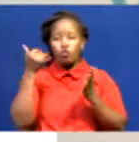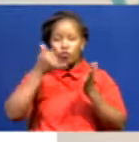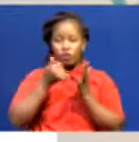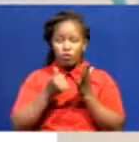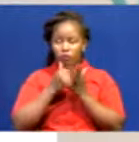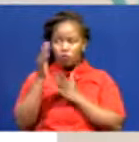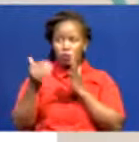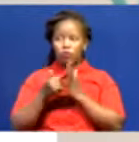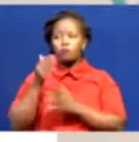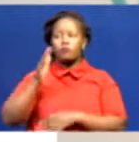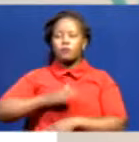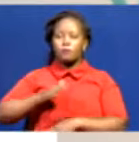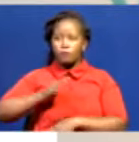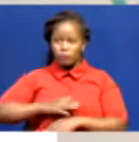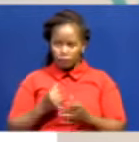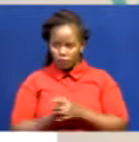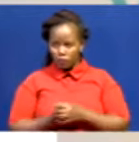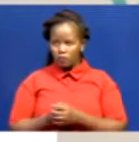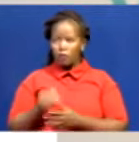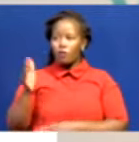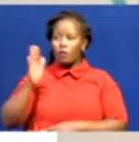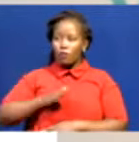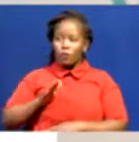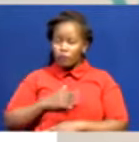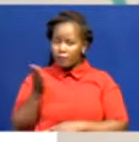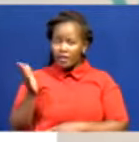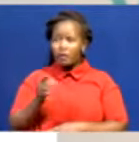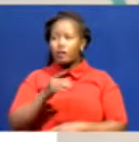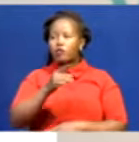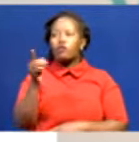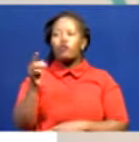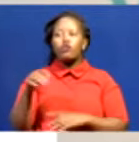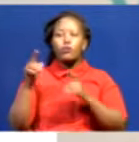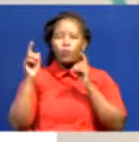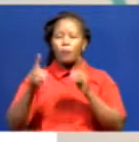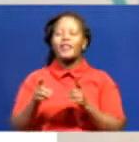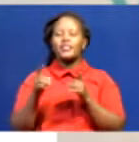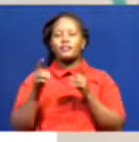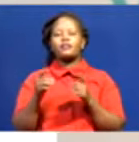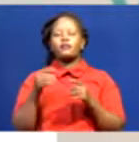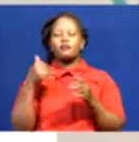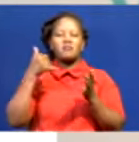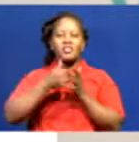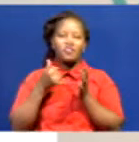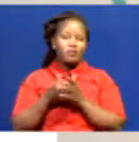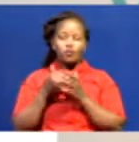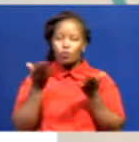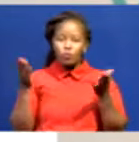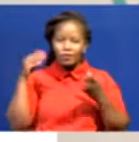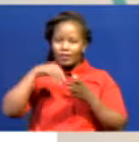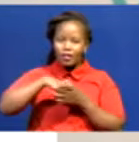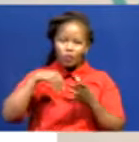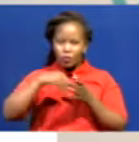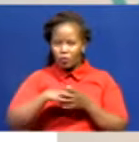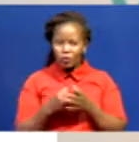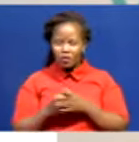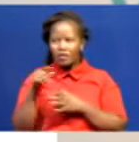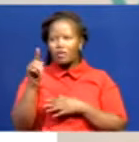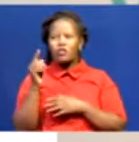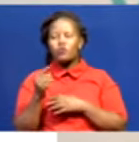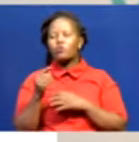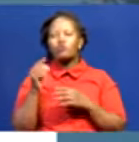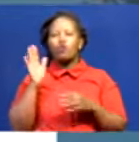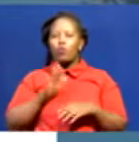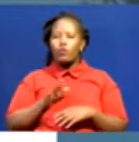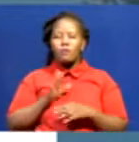blocks. Women go for inclusion. Women don't just carry women, they carry